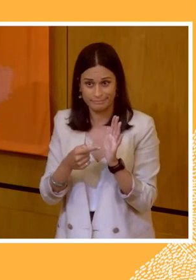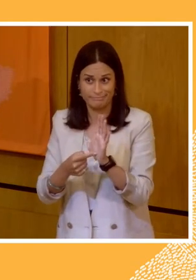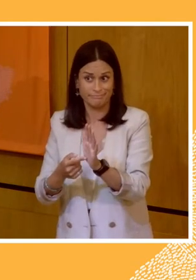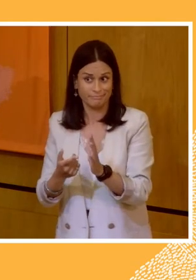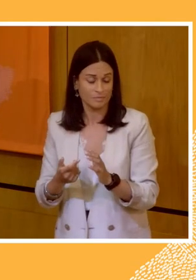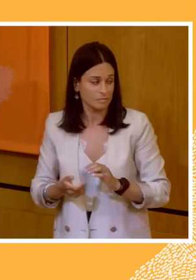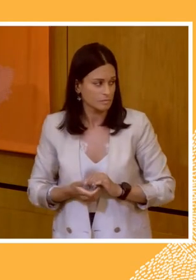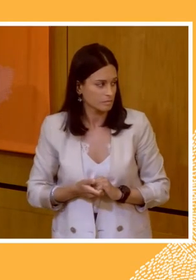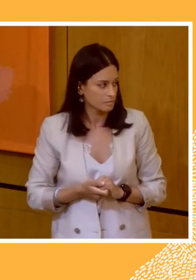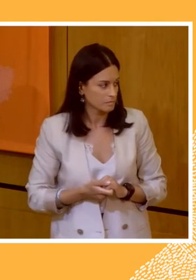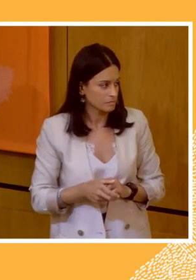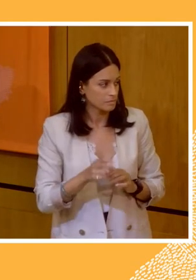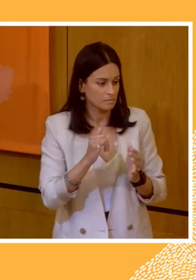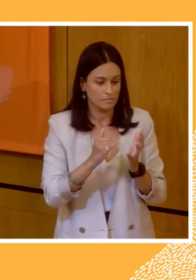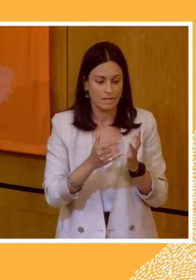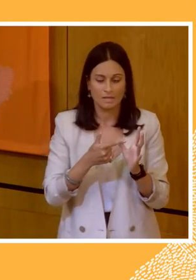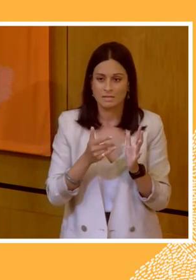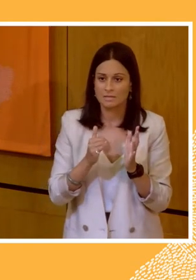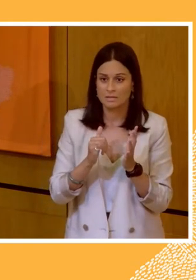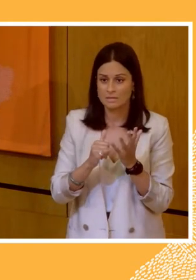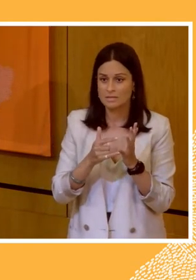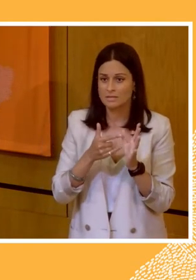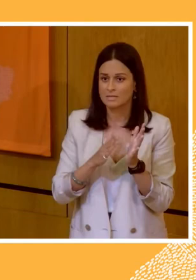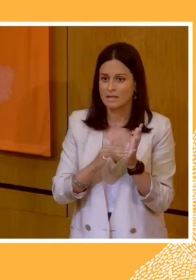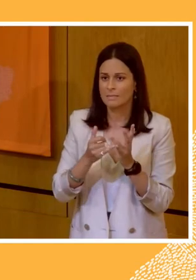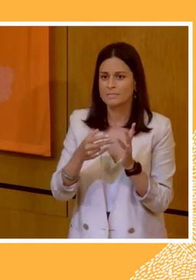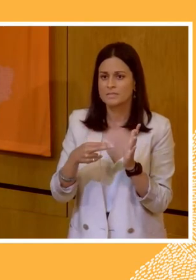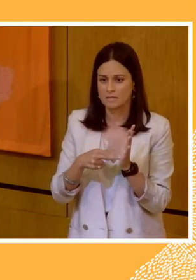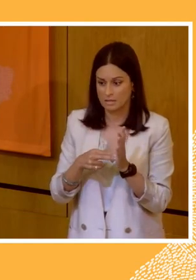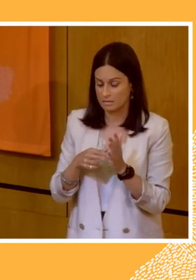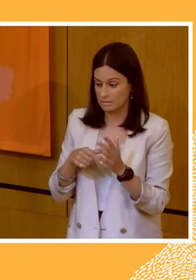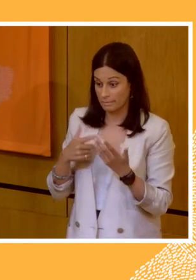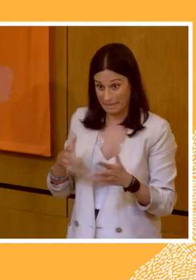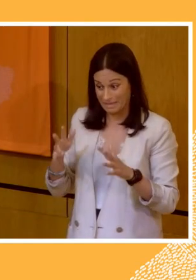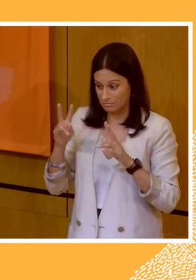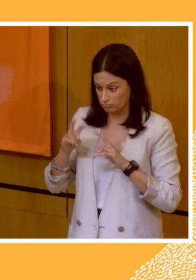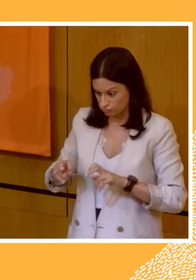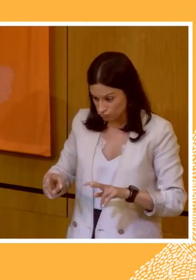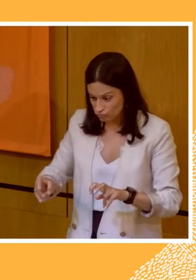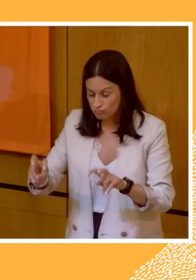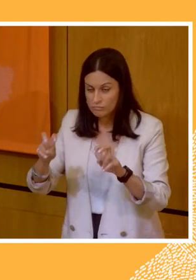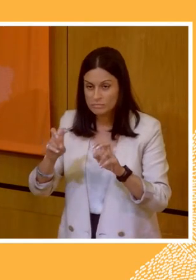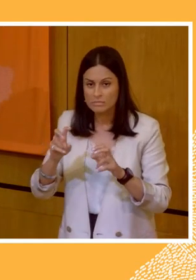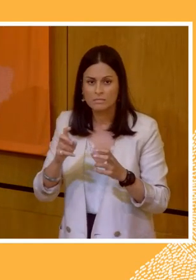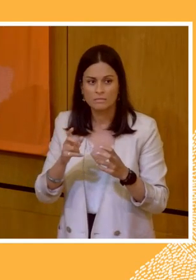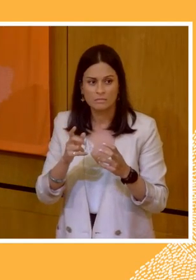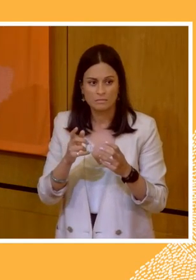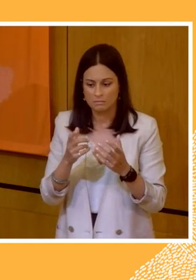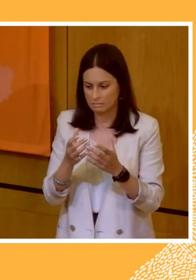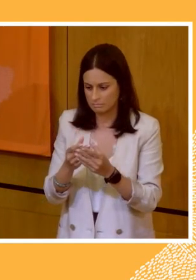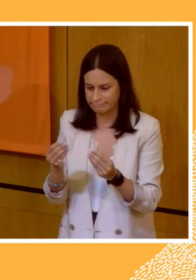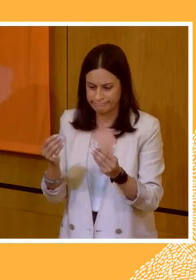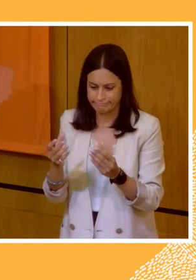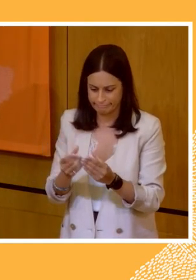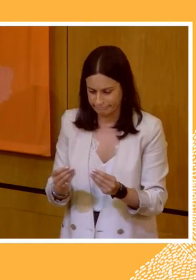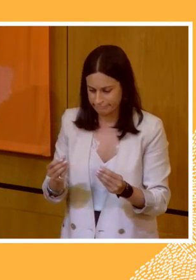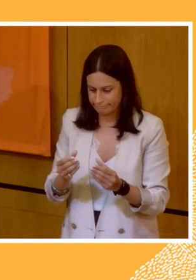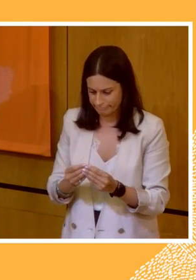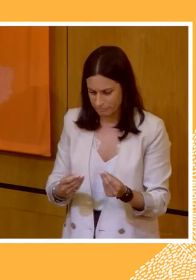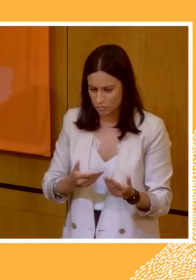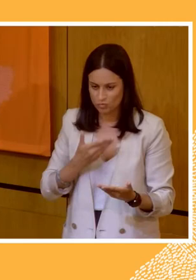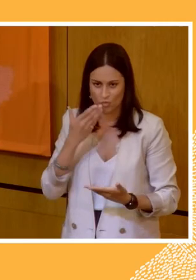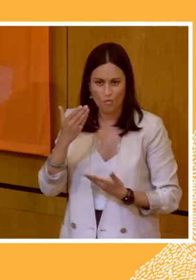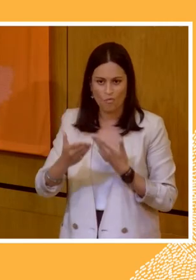Yes, I can say that through this research, there are gaps in our